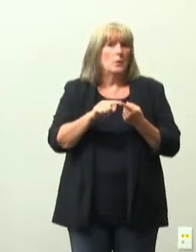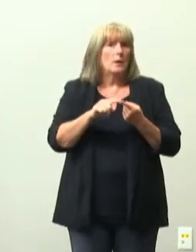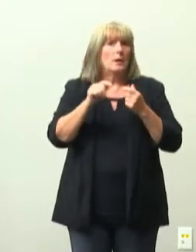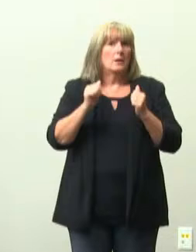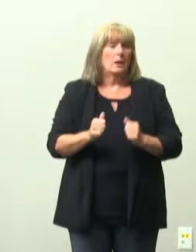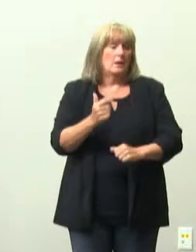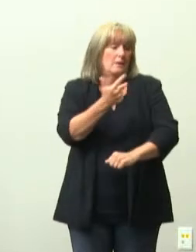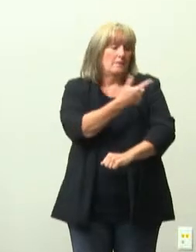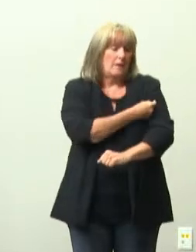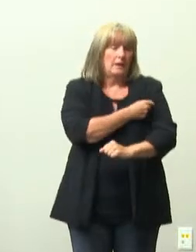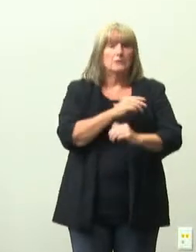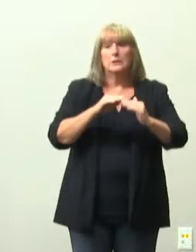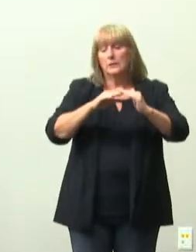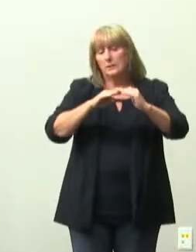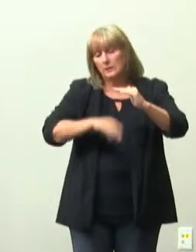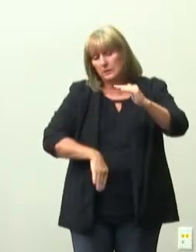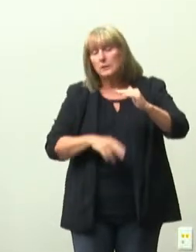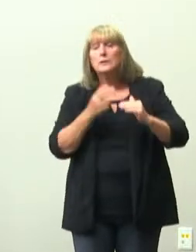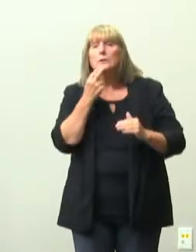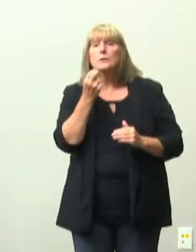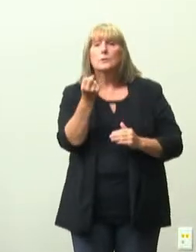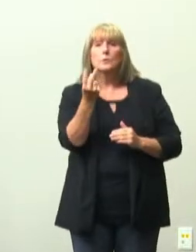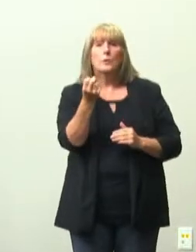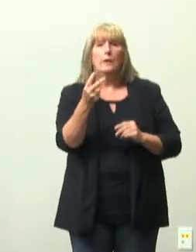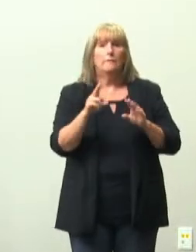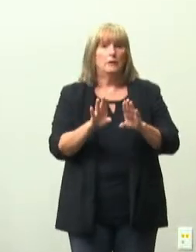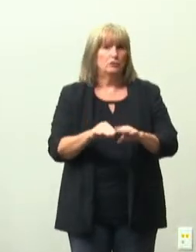vaccinate children under 12.